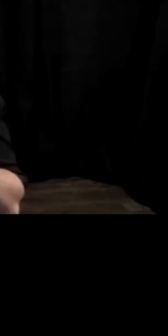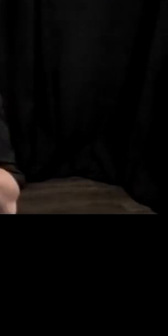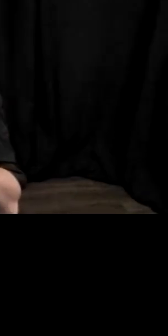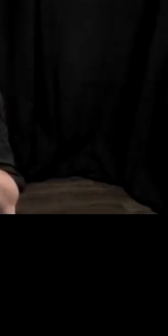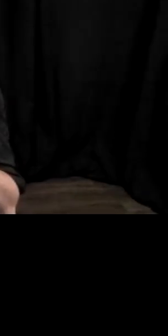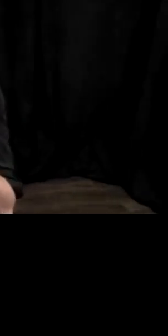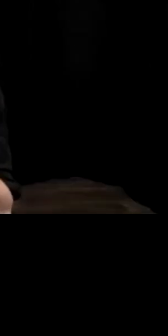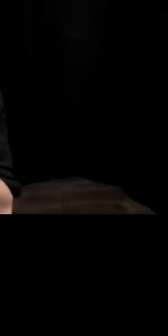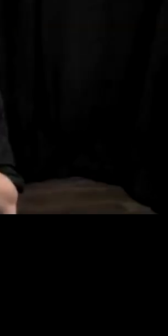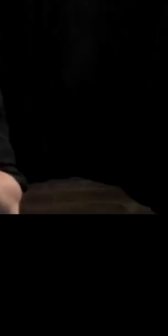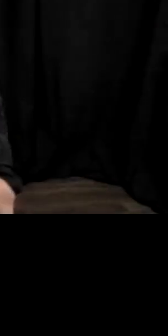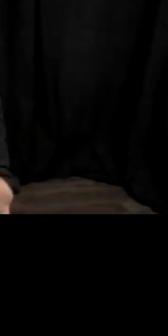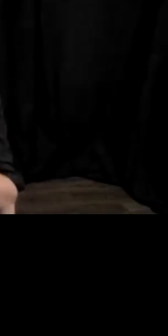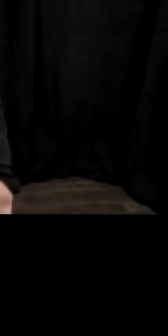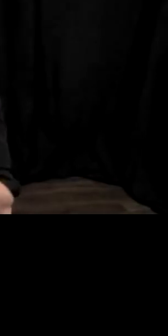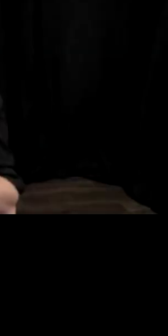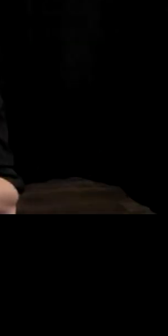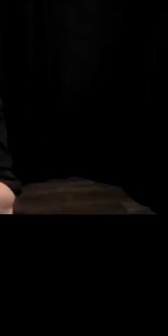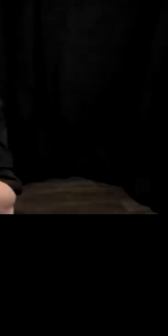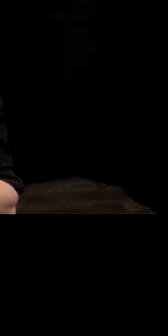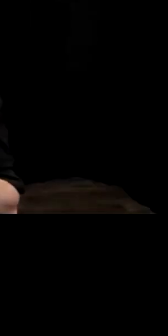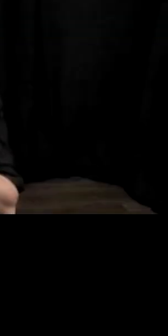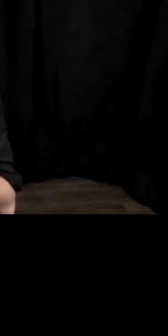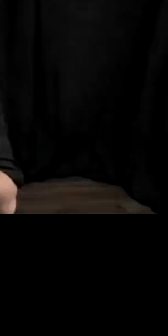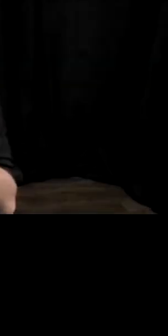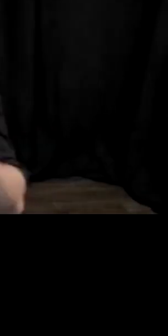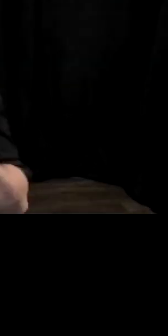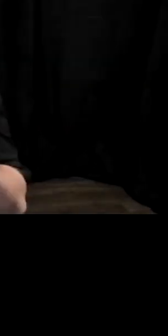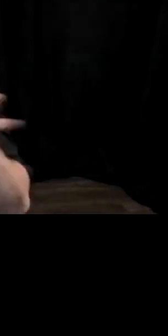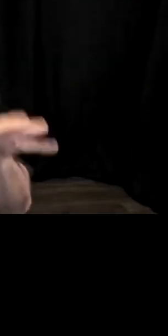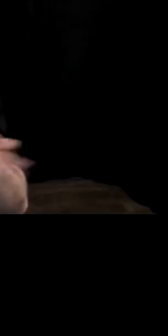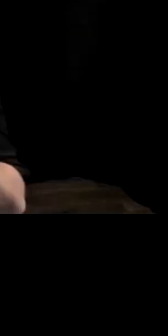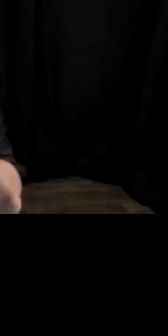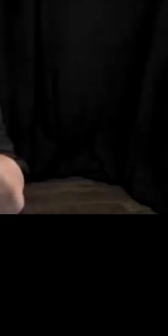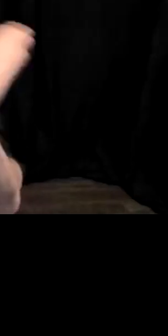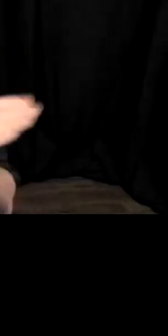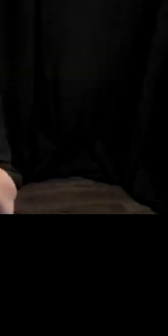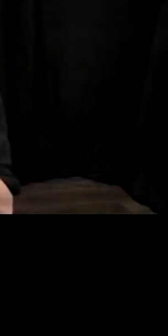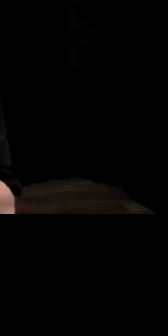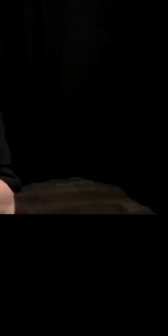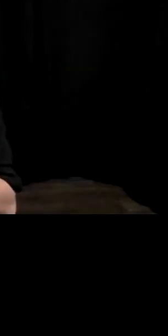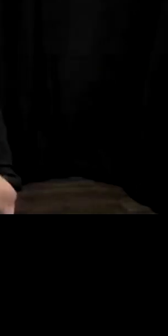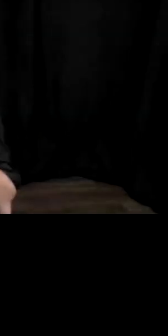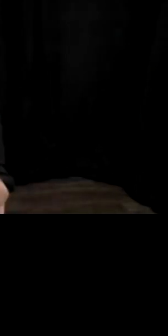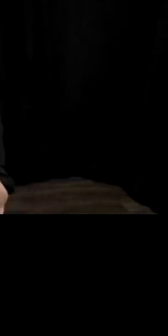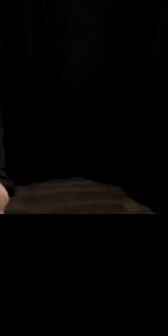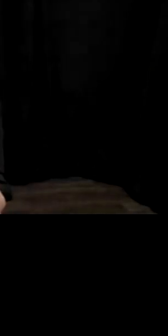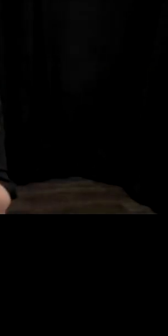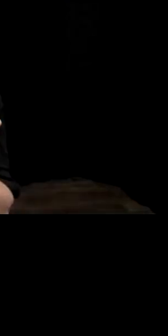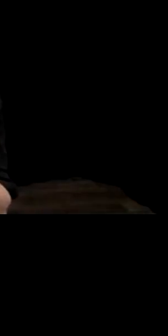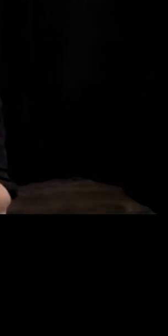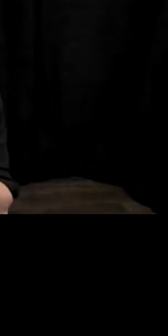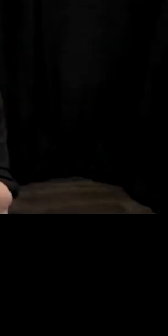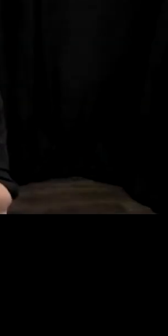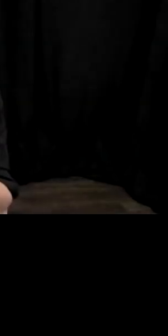in the midst of all of this, we are updating our state plan on aging. And we'll